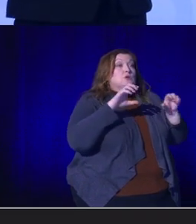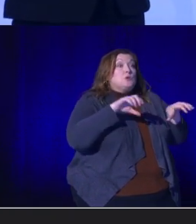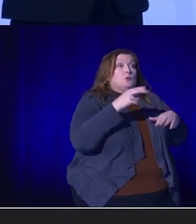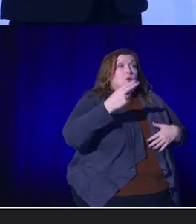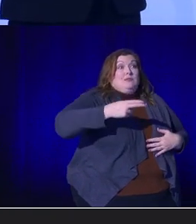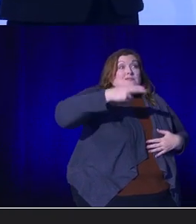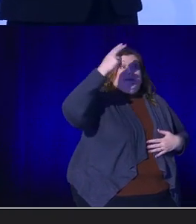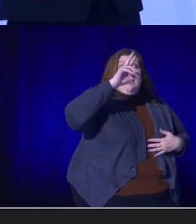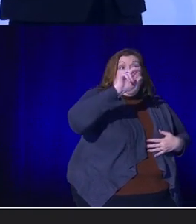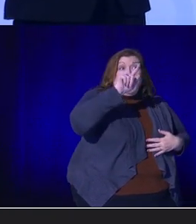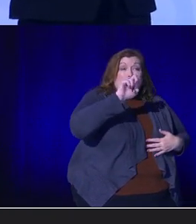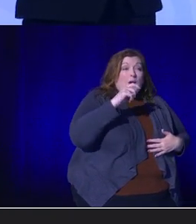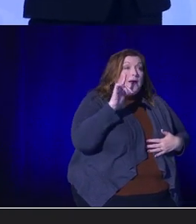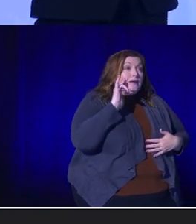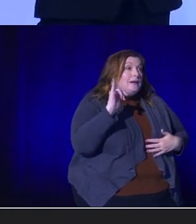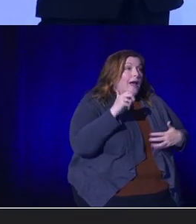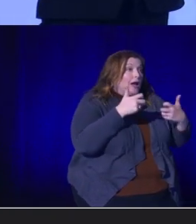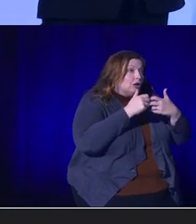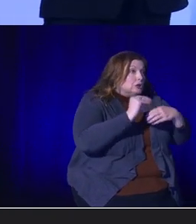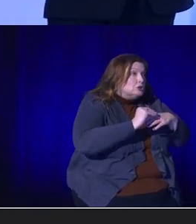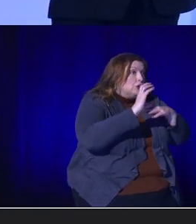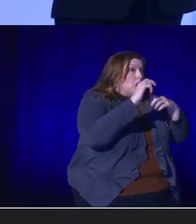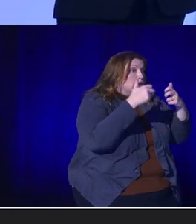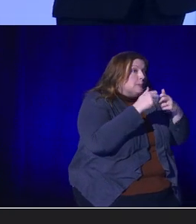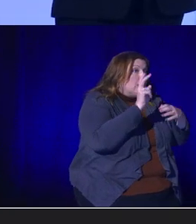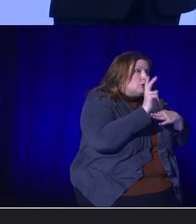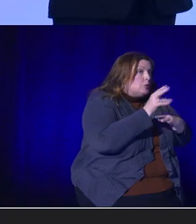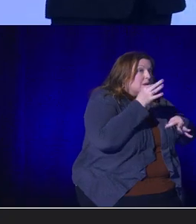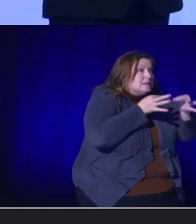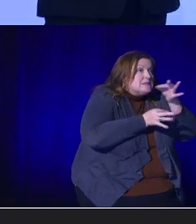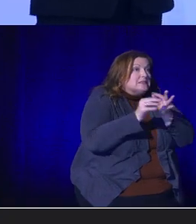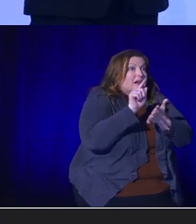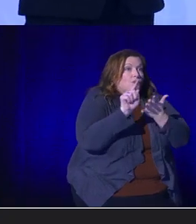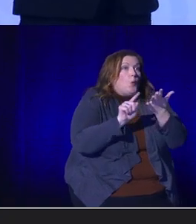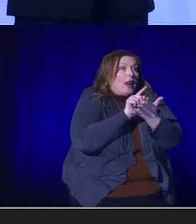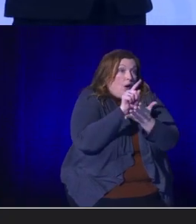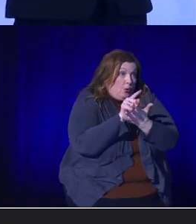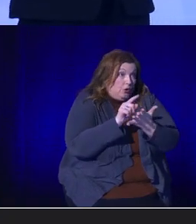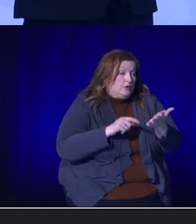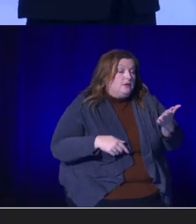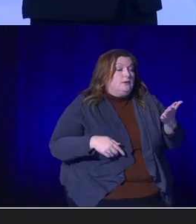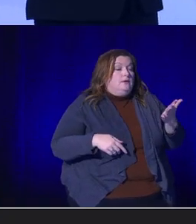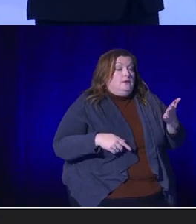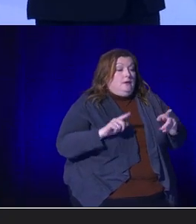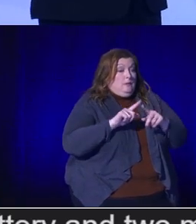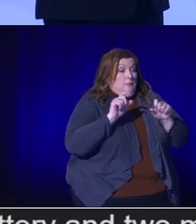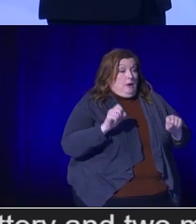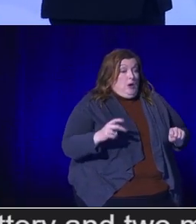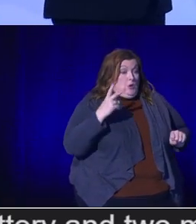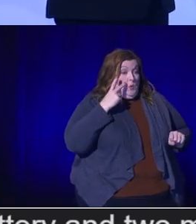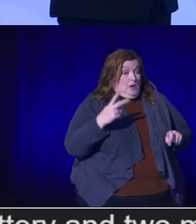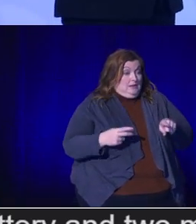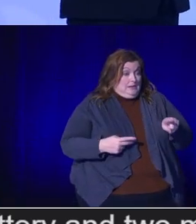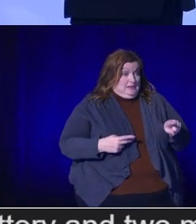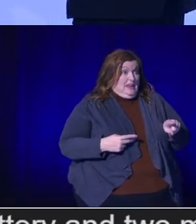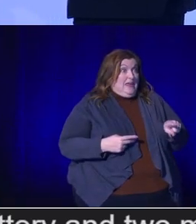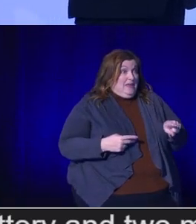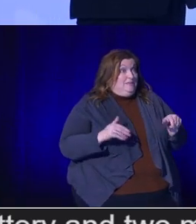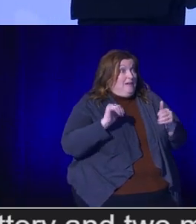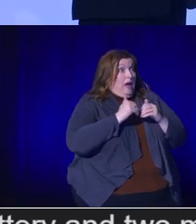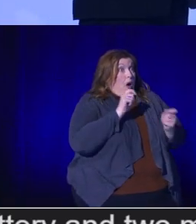rate, something like charging your battery in 2 minutes instead of 1 hour. But you can see that these phenomena